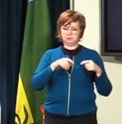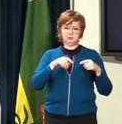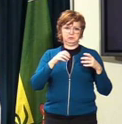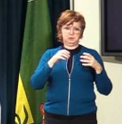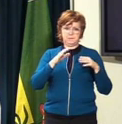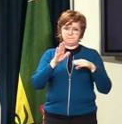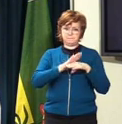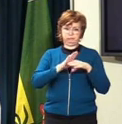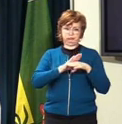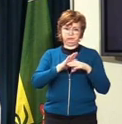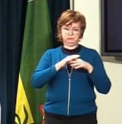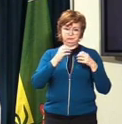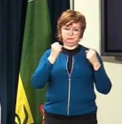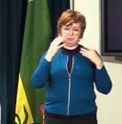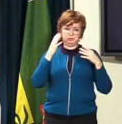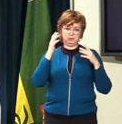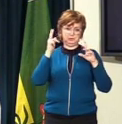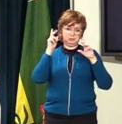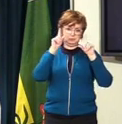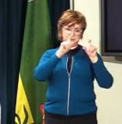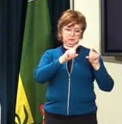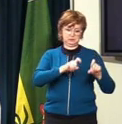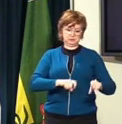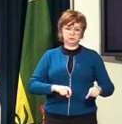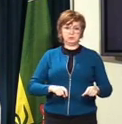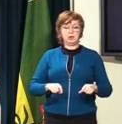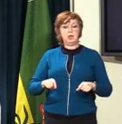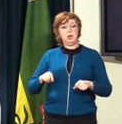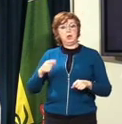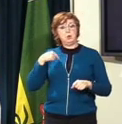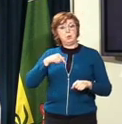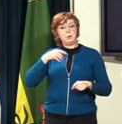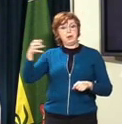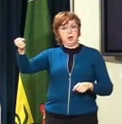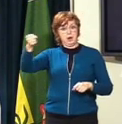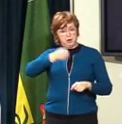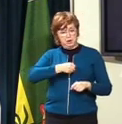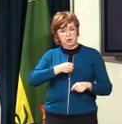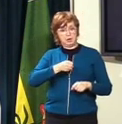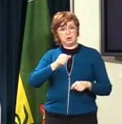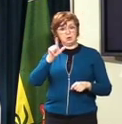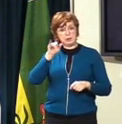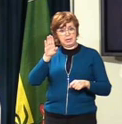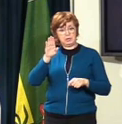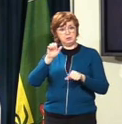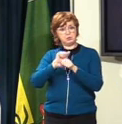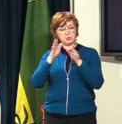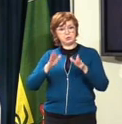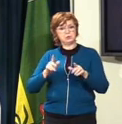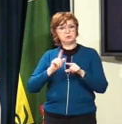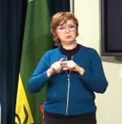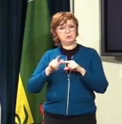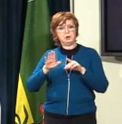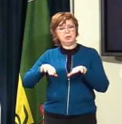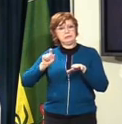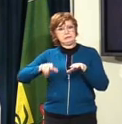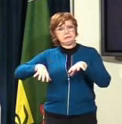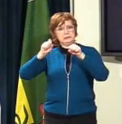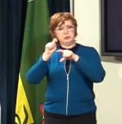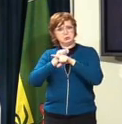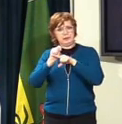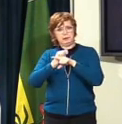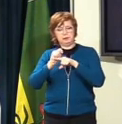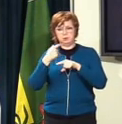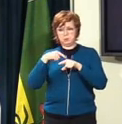onboarded all of the resources that we've hired in lab. Some are still in training, but with I think the 15 or 16 or so has